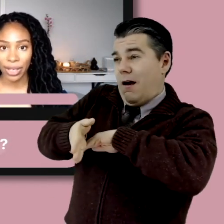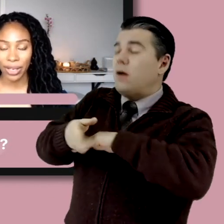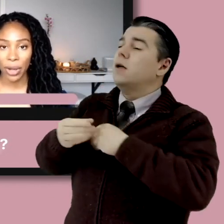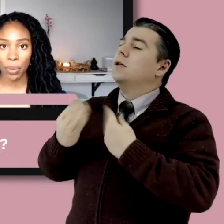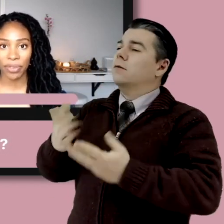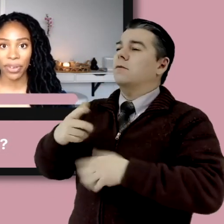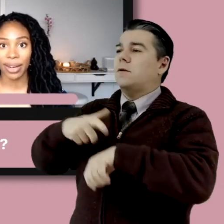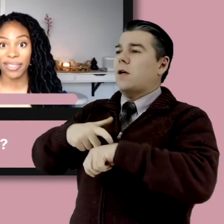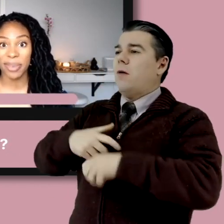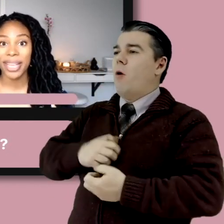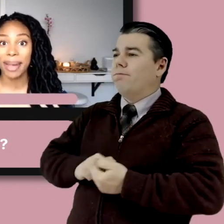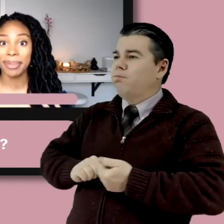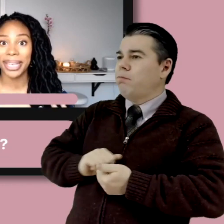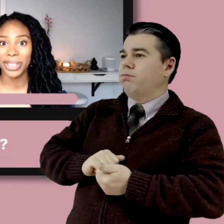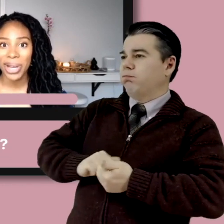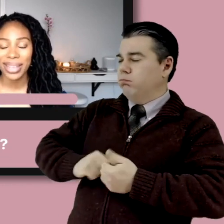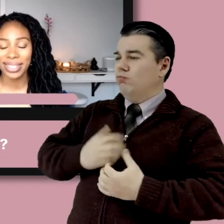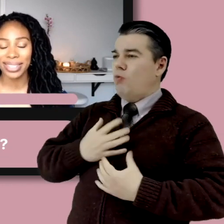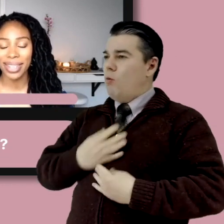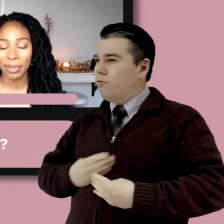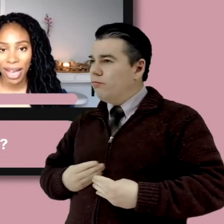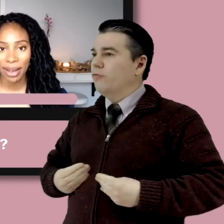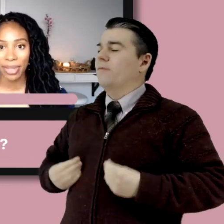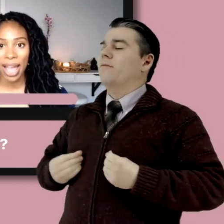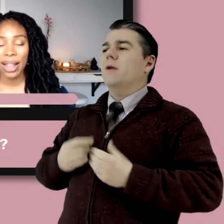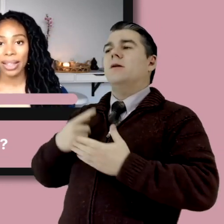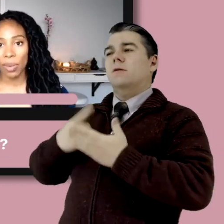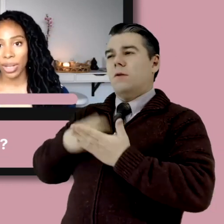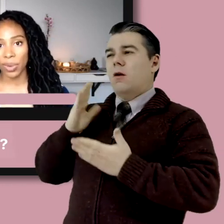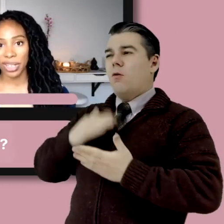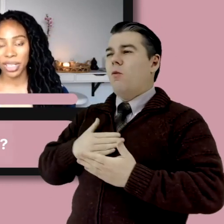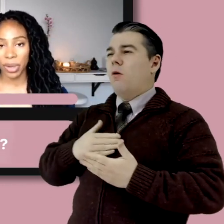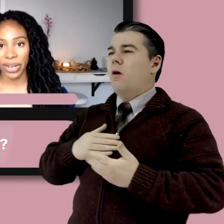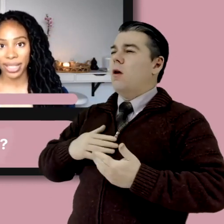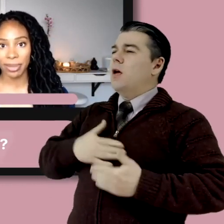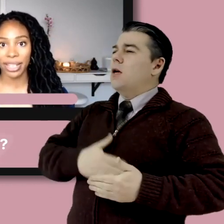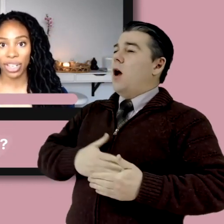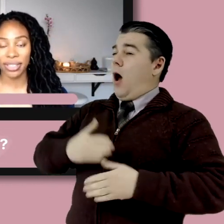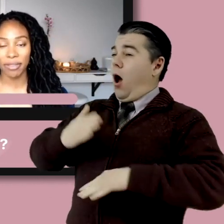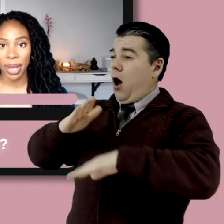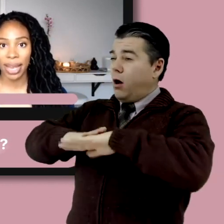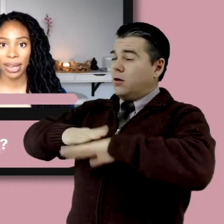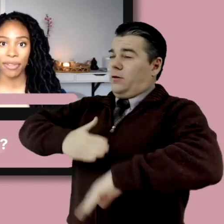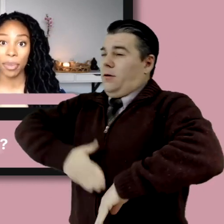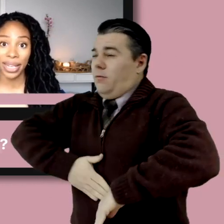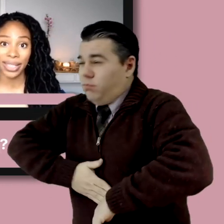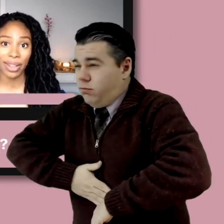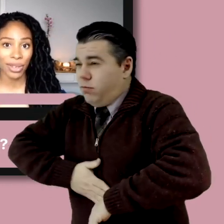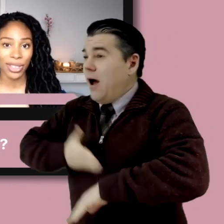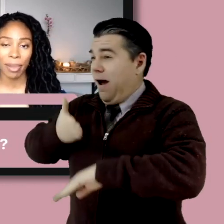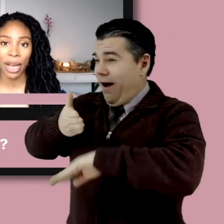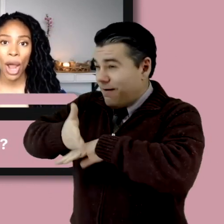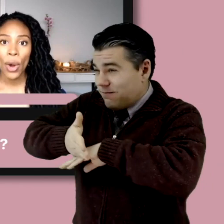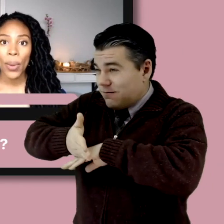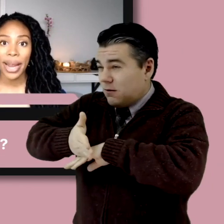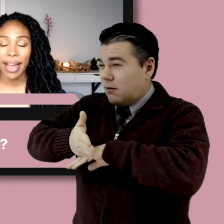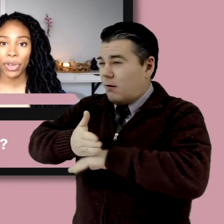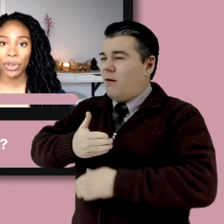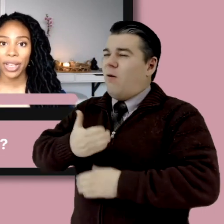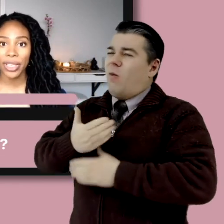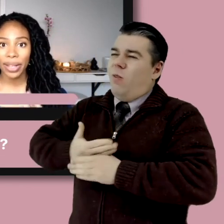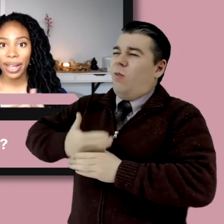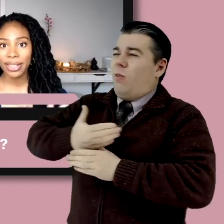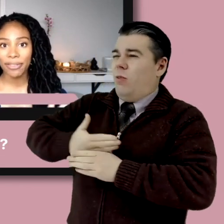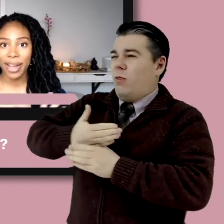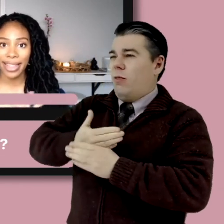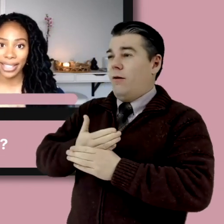a feed, we've got to give them time to digest. And sometimes little ones will experience some digestive pain if they're placed on their stomach right after a